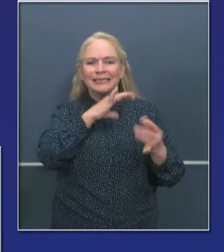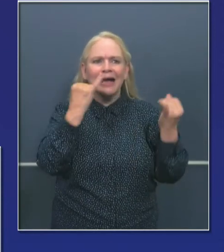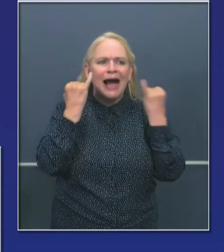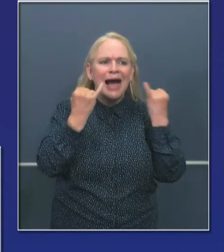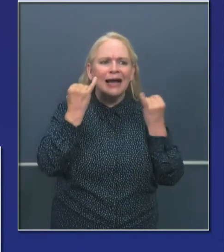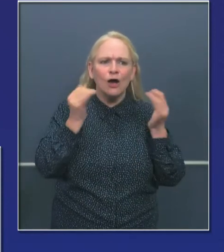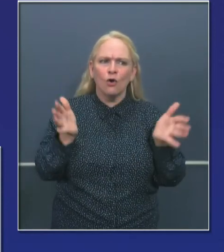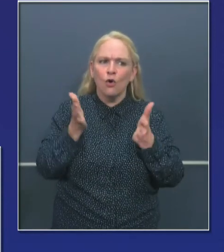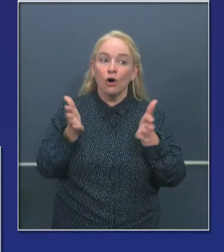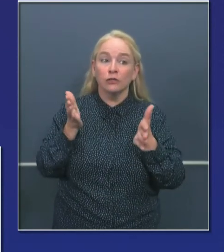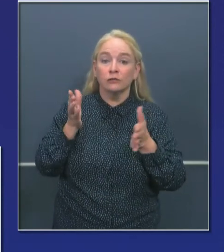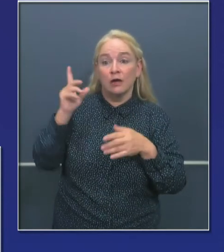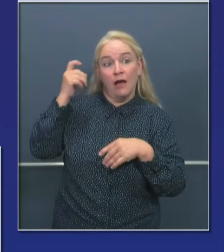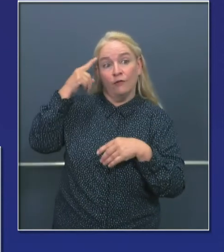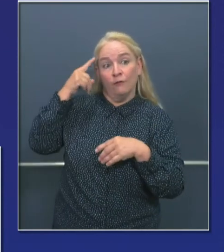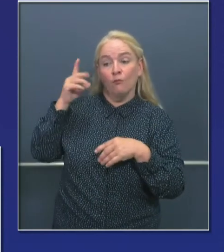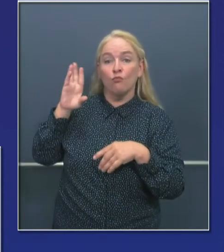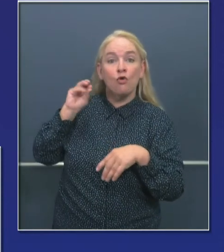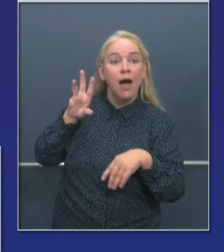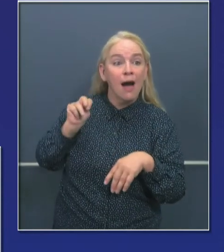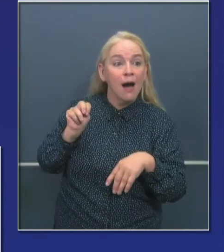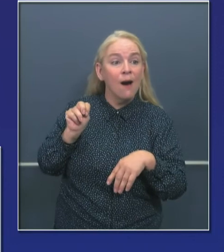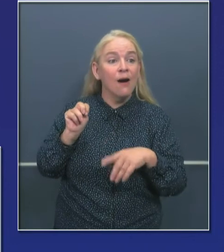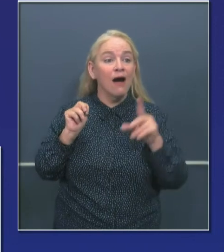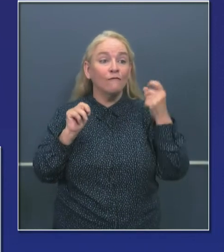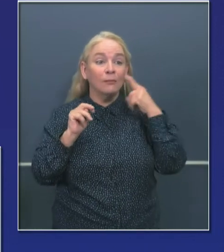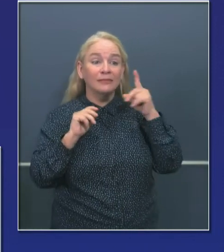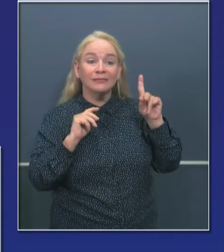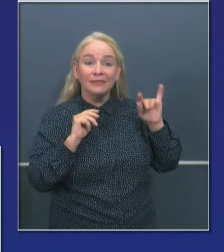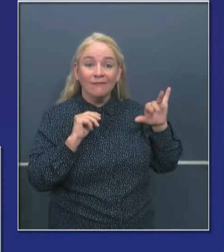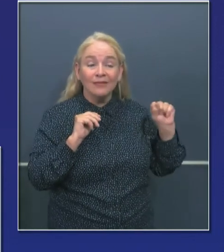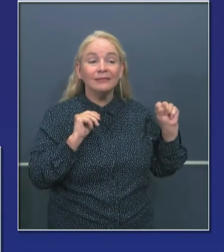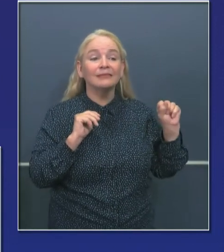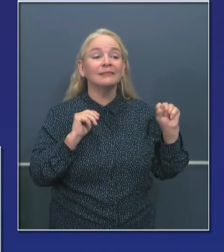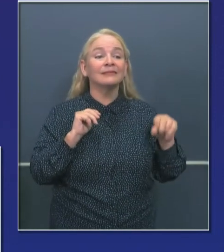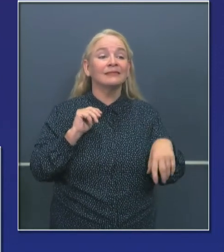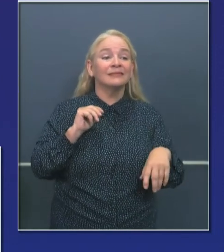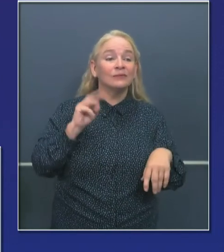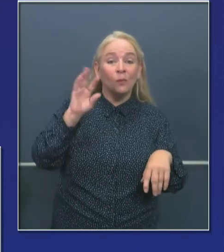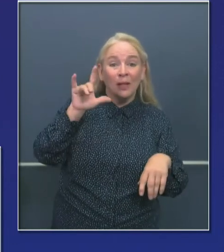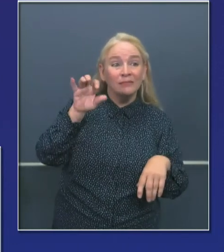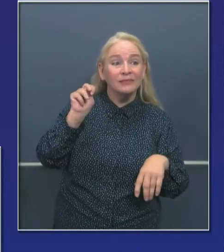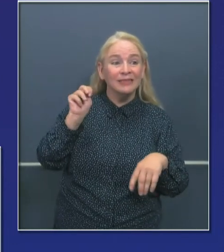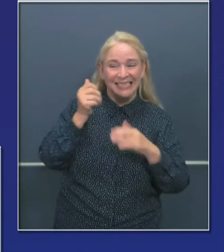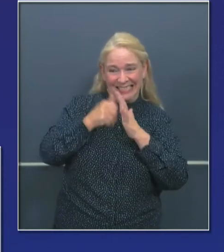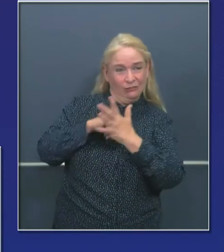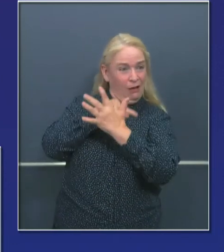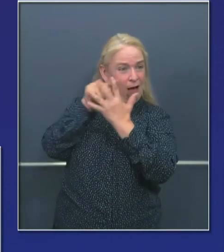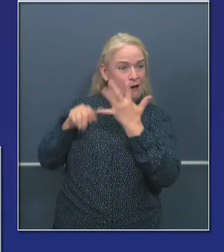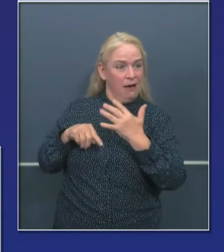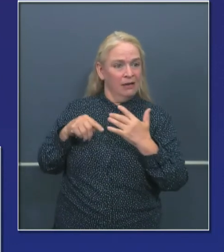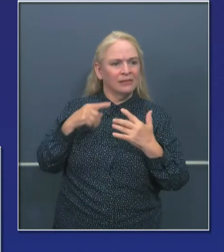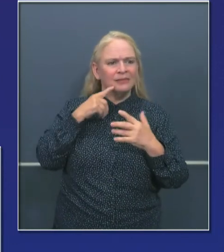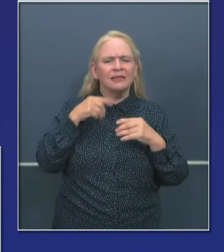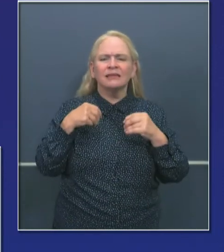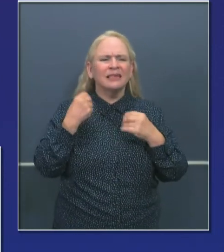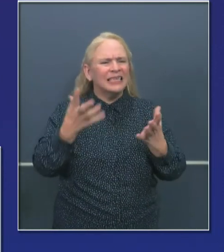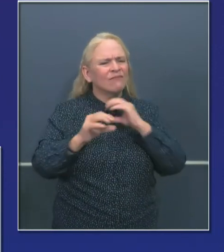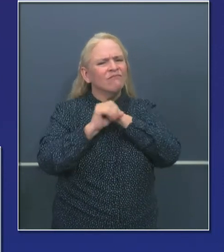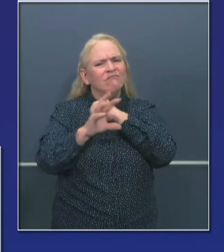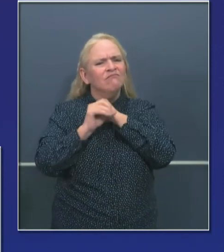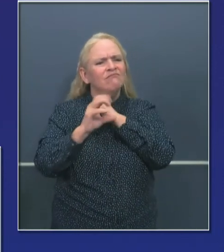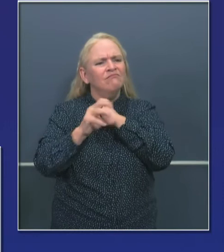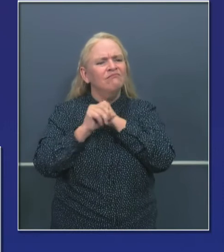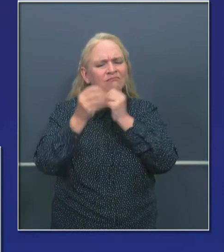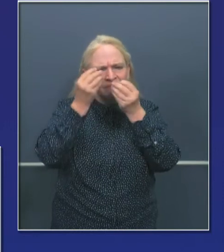Governor Brown, Governor Davis, and Governor Wilson to put out a PSA. And what was notable about this public awareness campaign that we